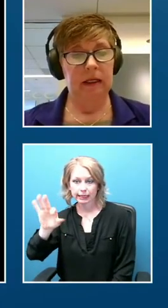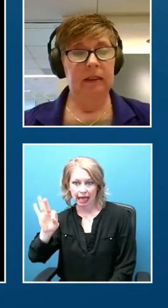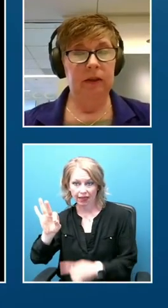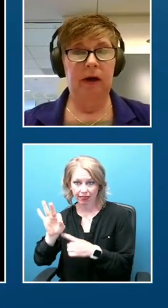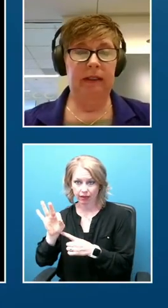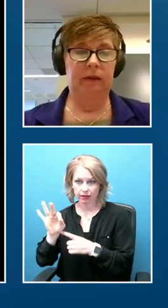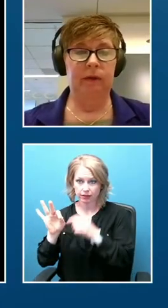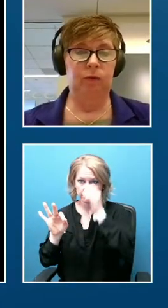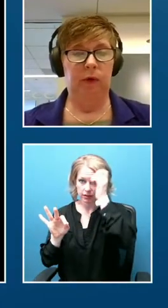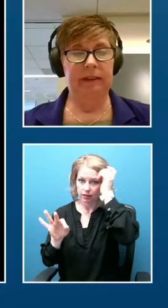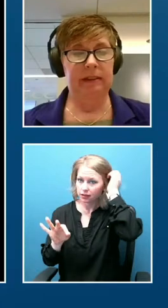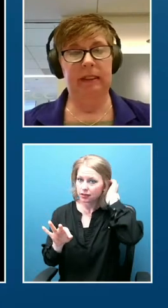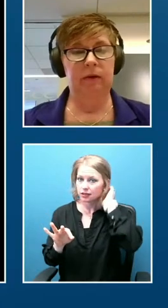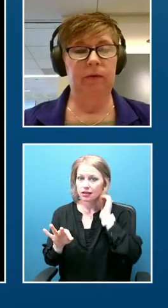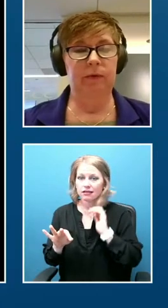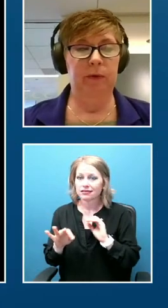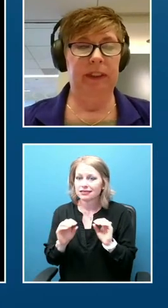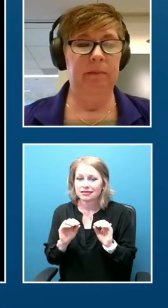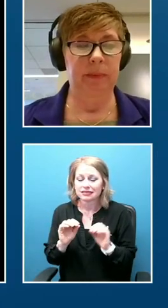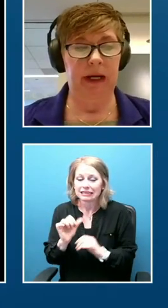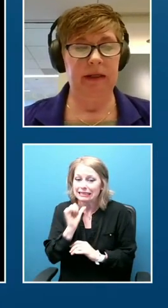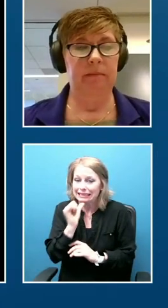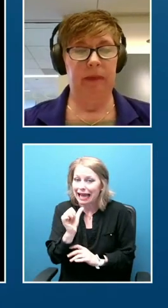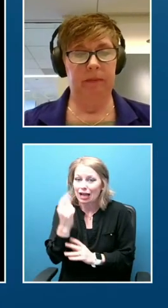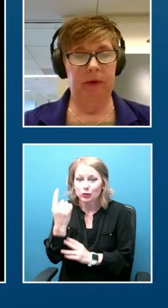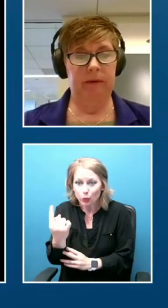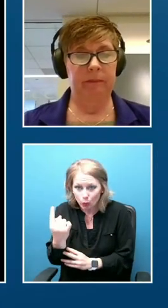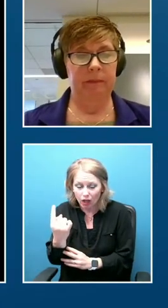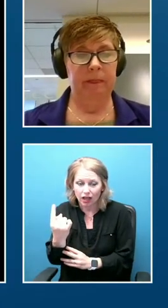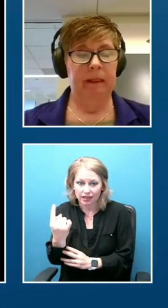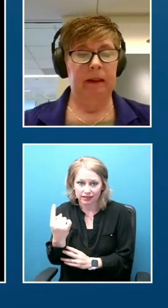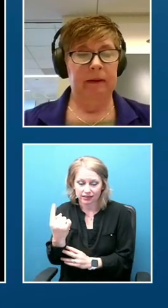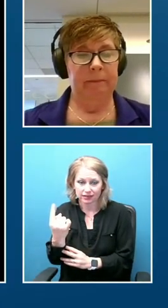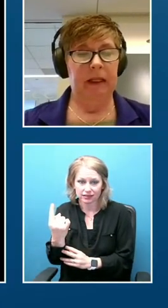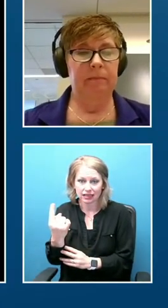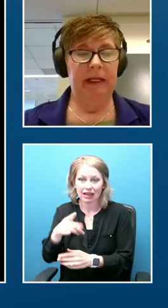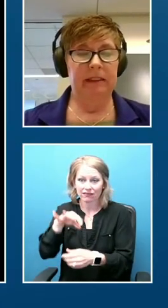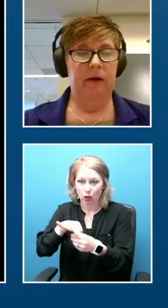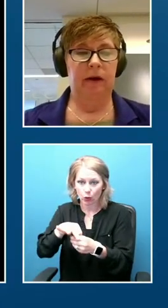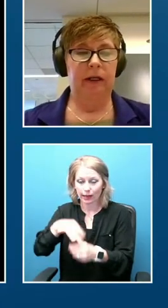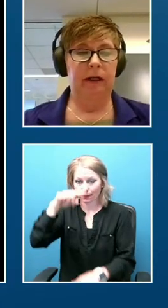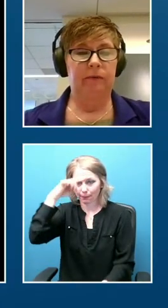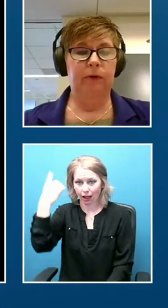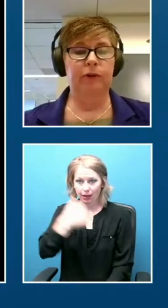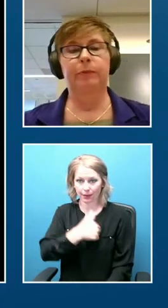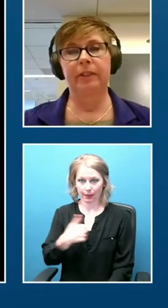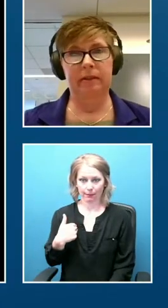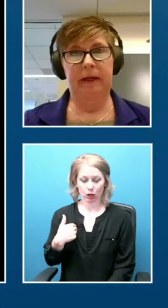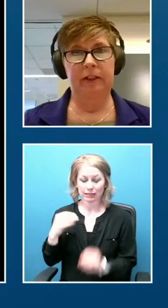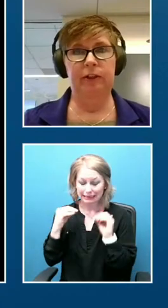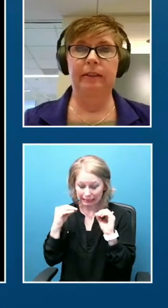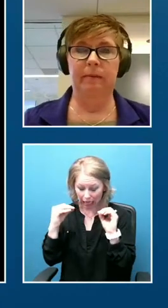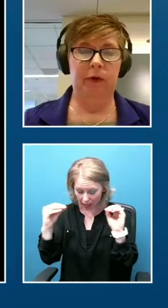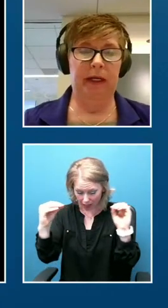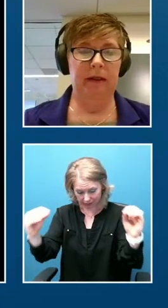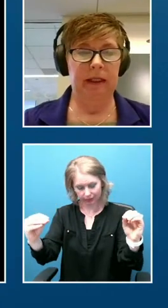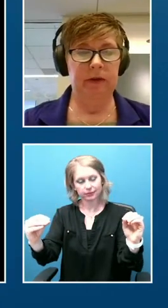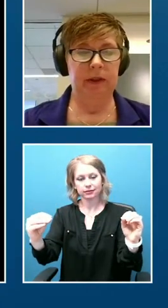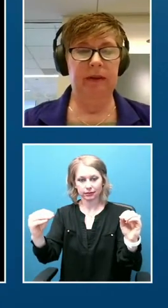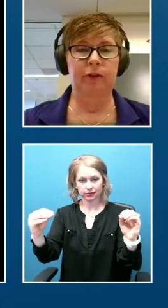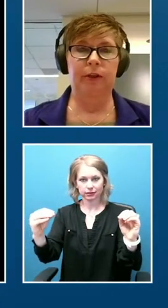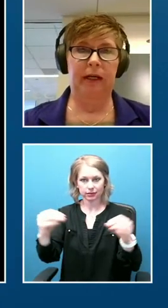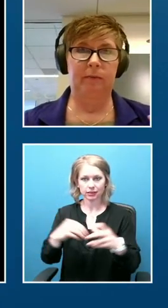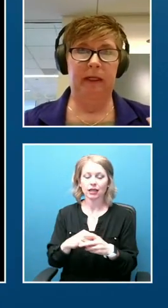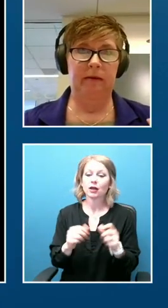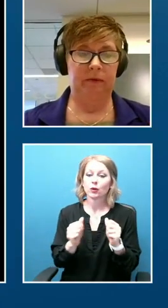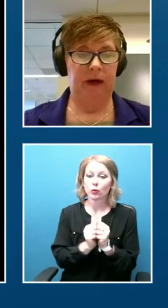one, not even one single voting Black member. And based on voters' participation in the Democratic